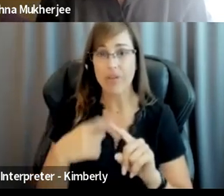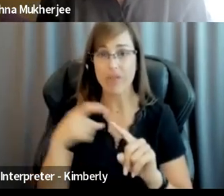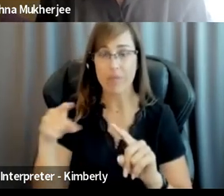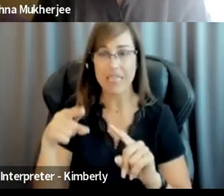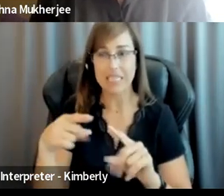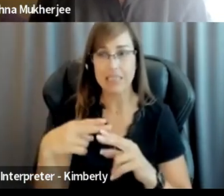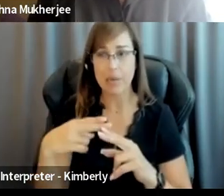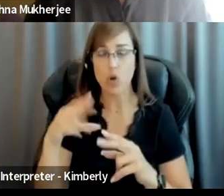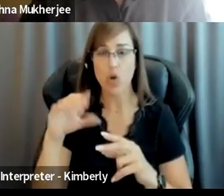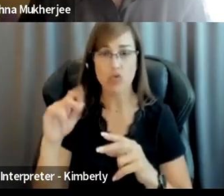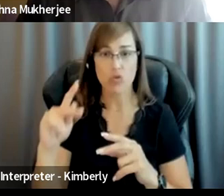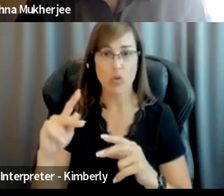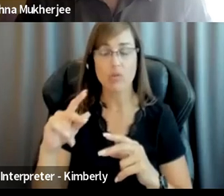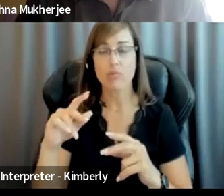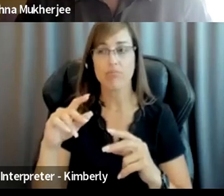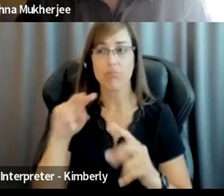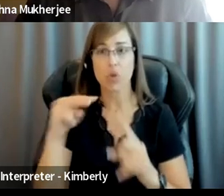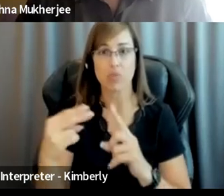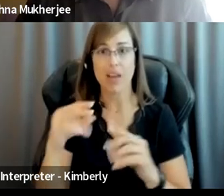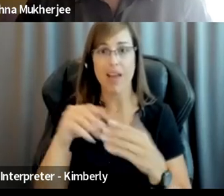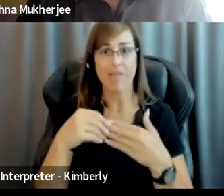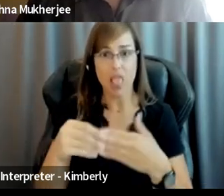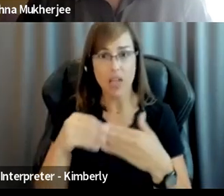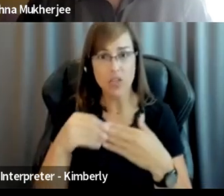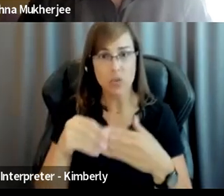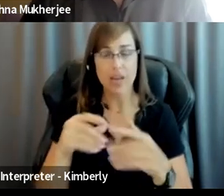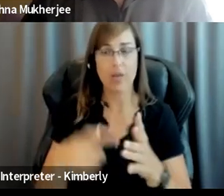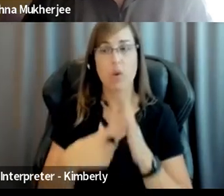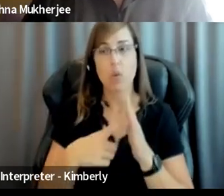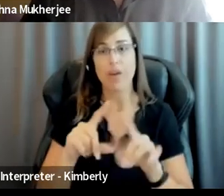temporal perspective as fluctuating and requiring different supports.